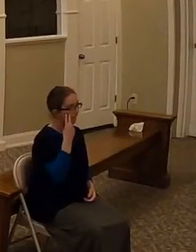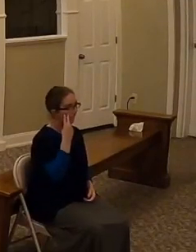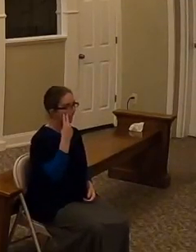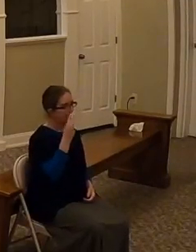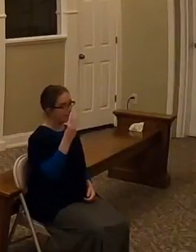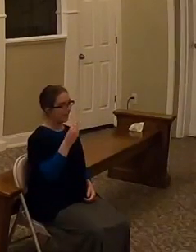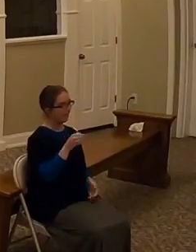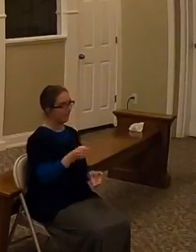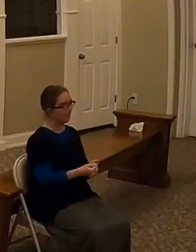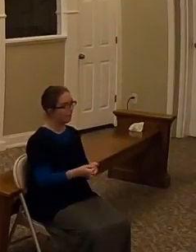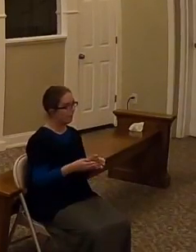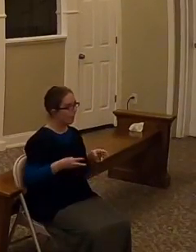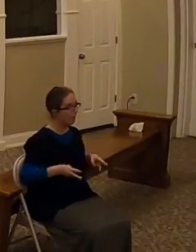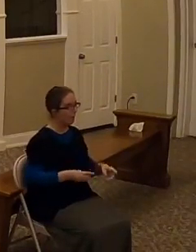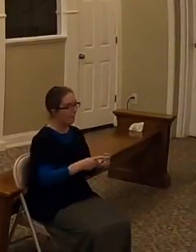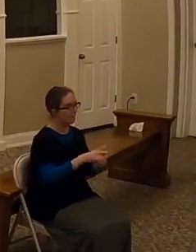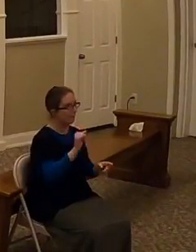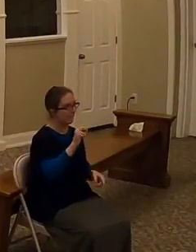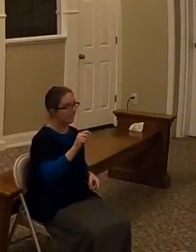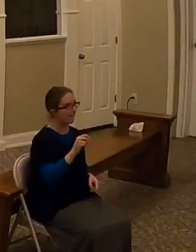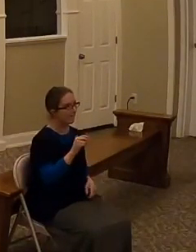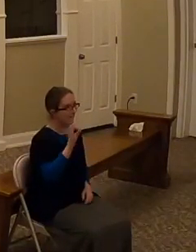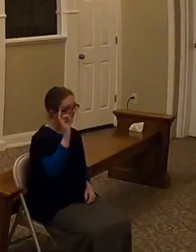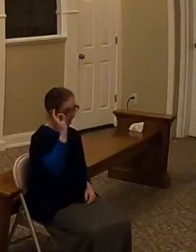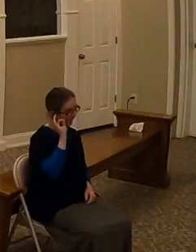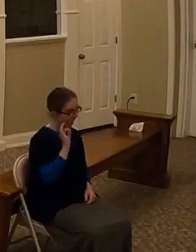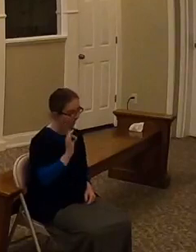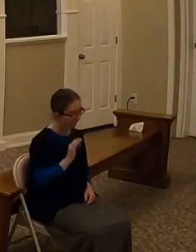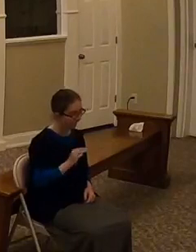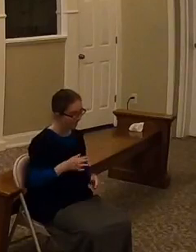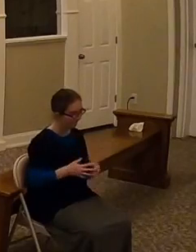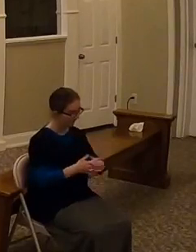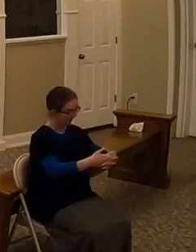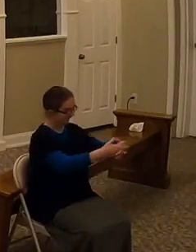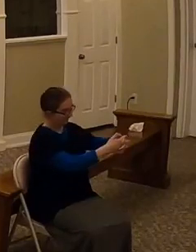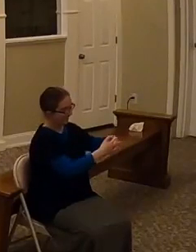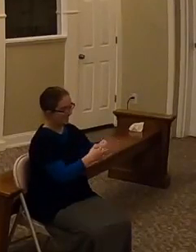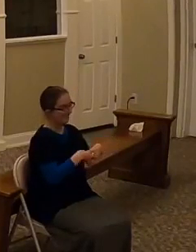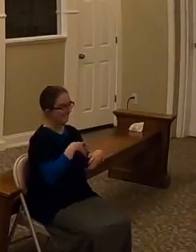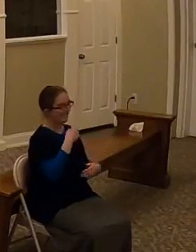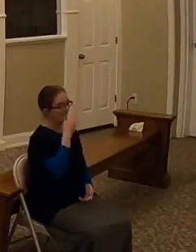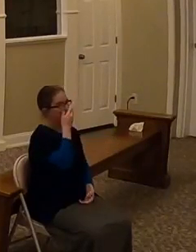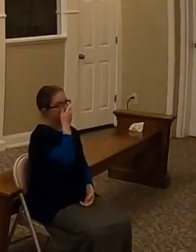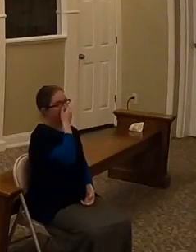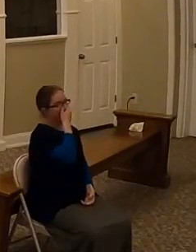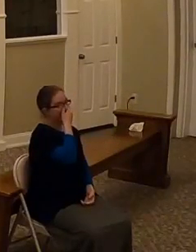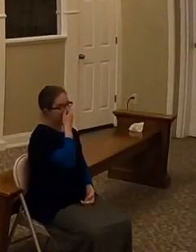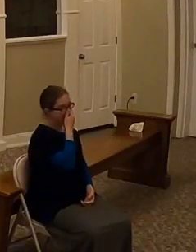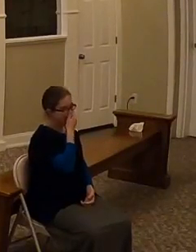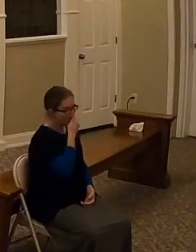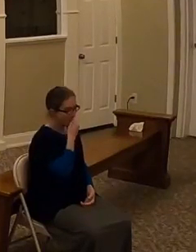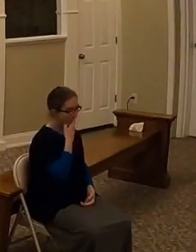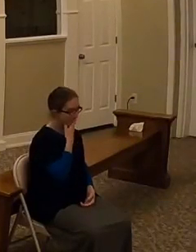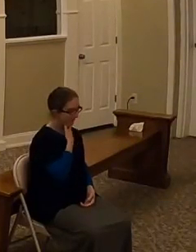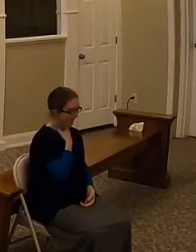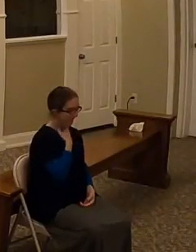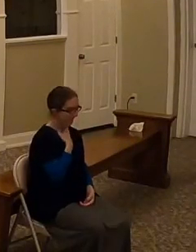America all the way around the world. Hello? Made a wrong turn when you left the harbor. Amen.